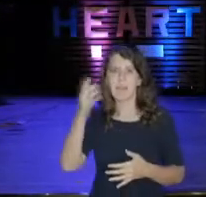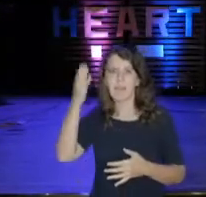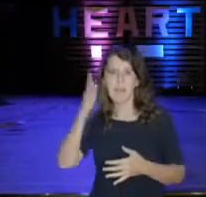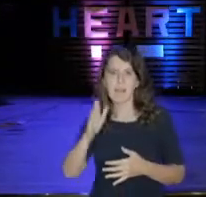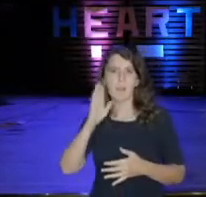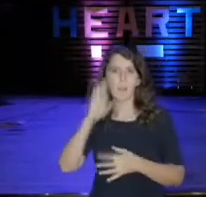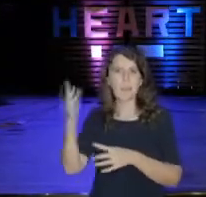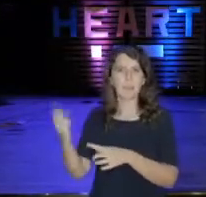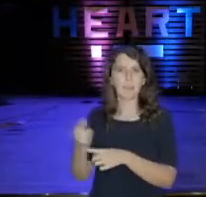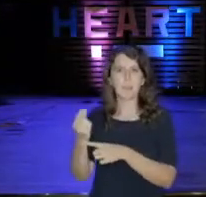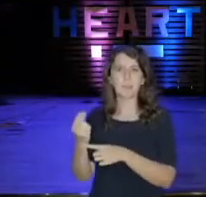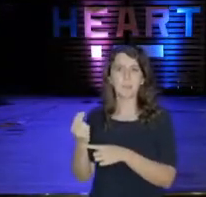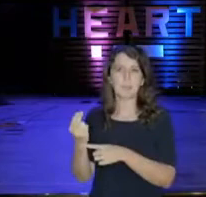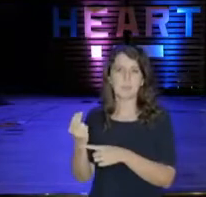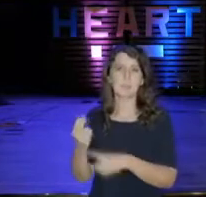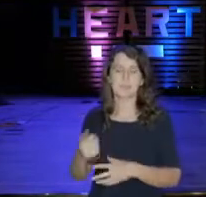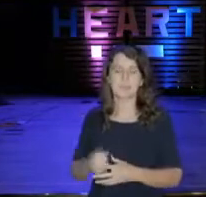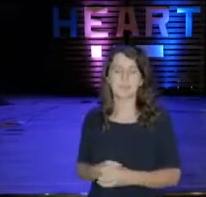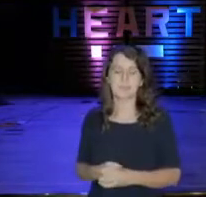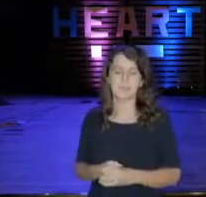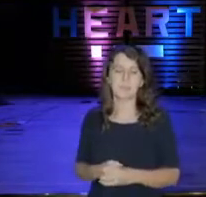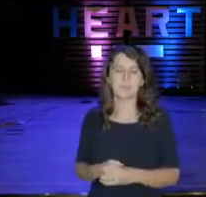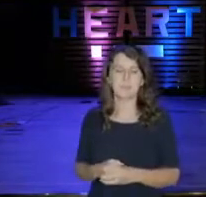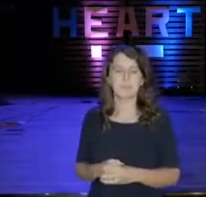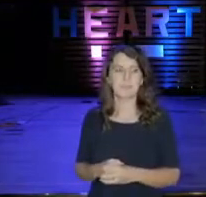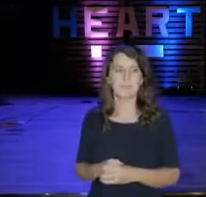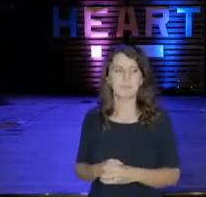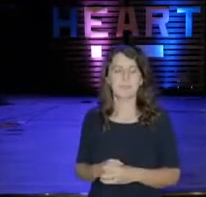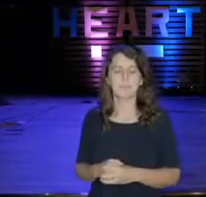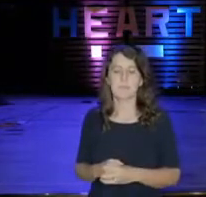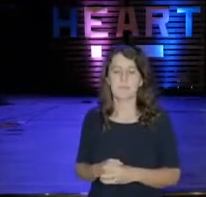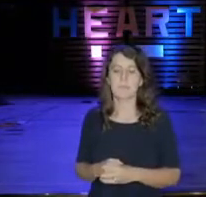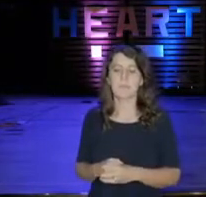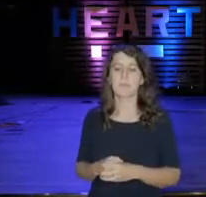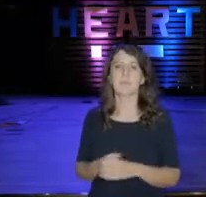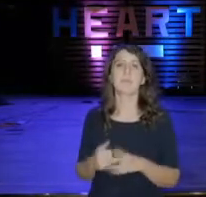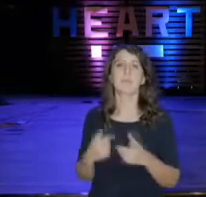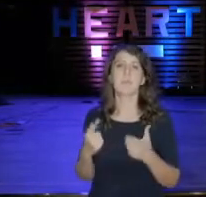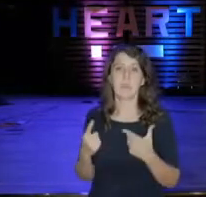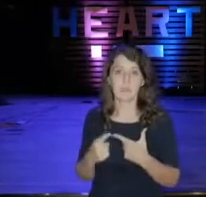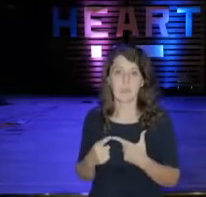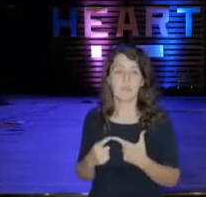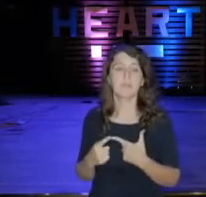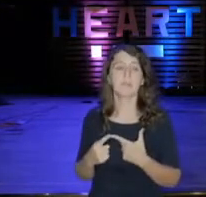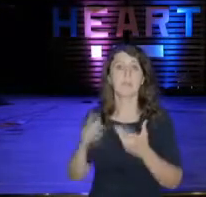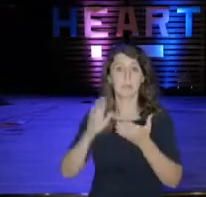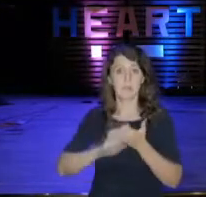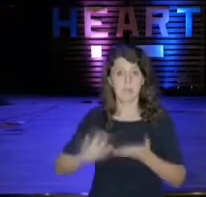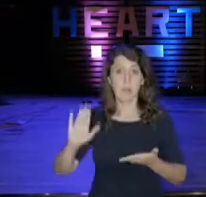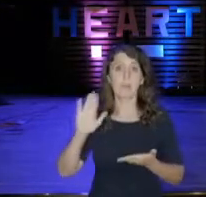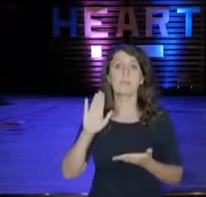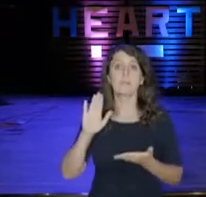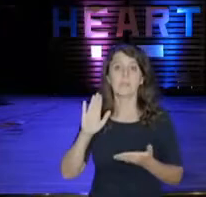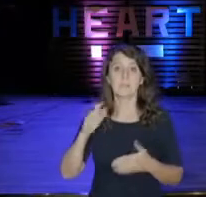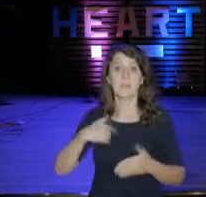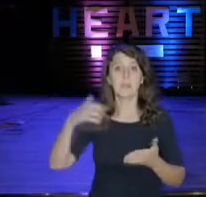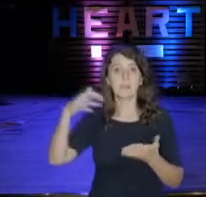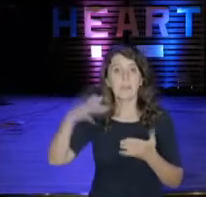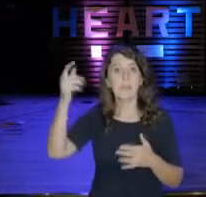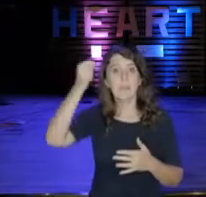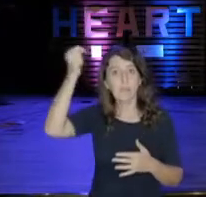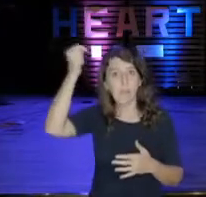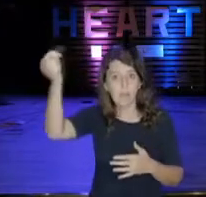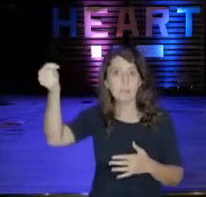working with me to accomplish. And then in college, I studied theology